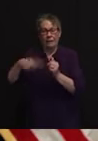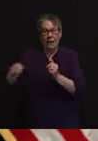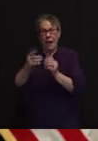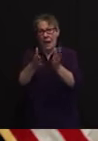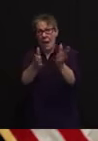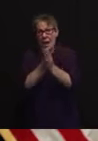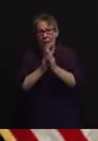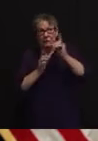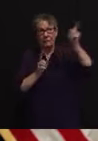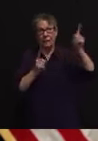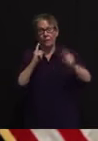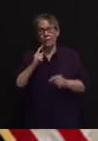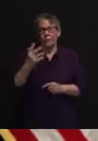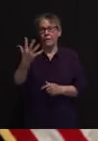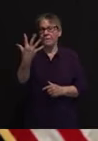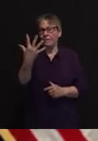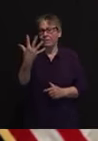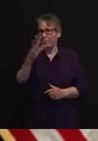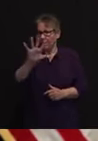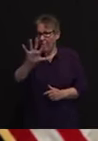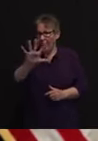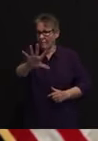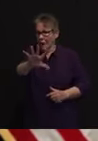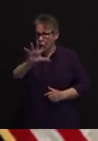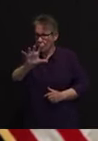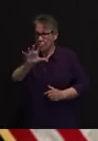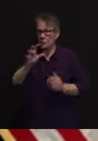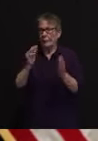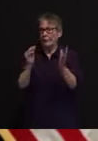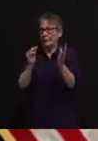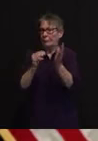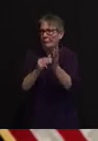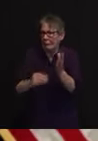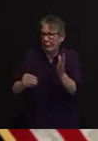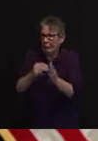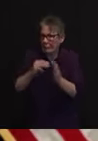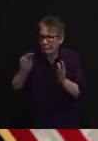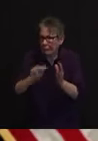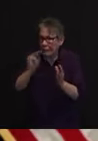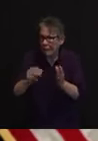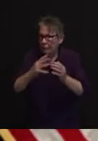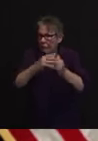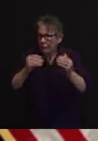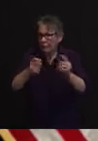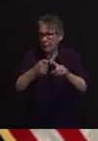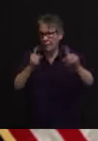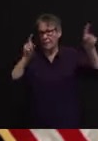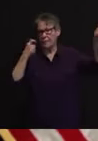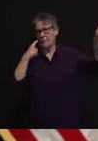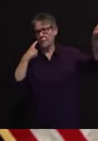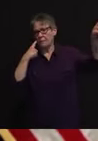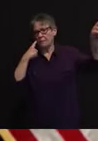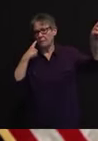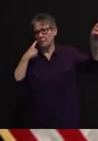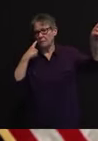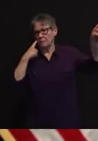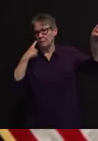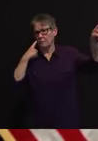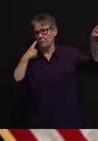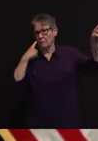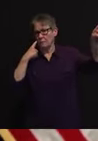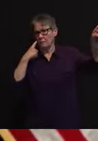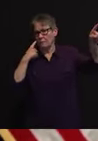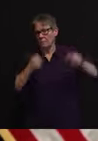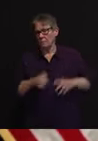federal cash assistance for states, among other topics we discussed. We discussed veterans' homes, as you can imagine, as well as some other